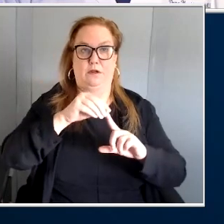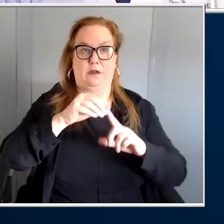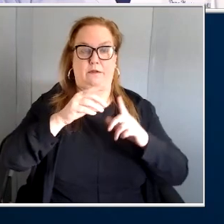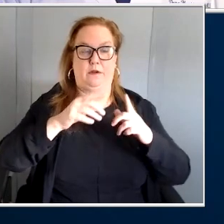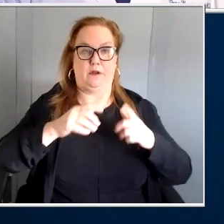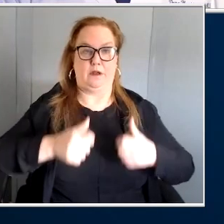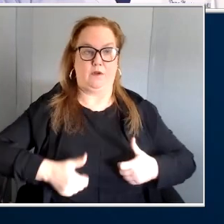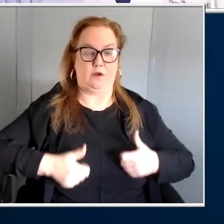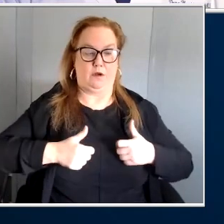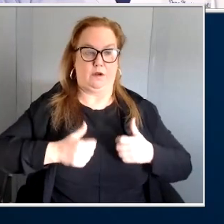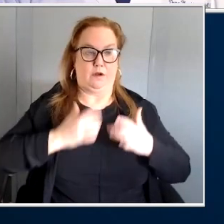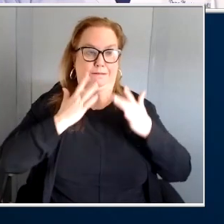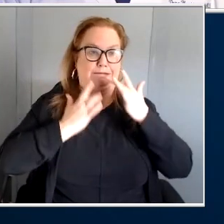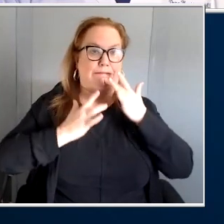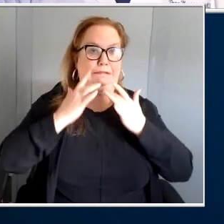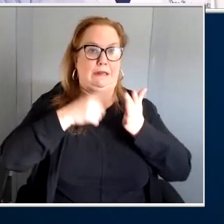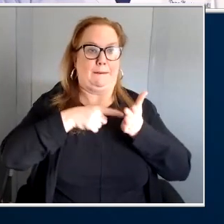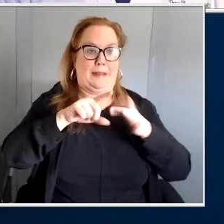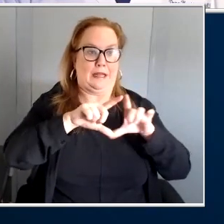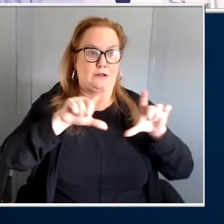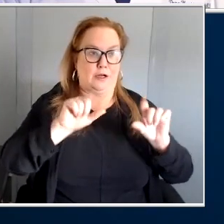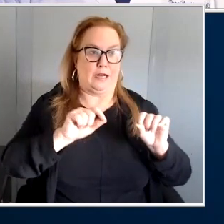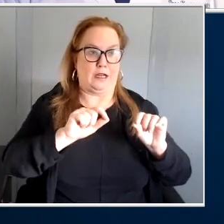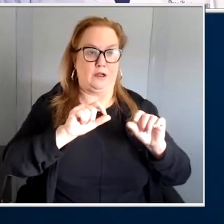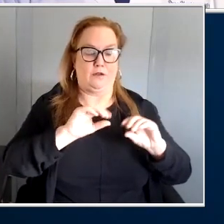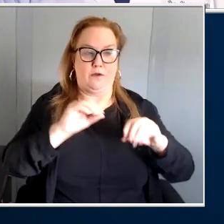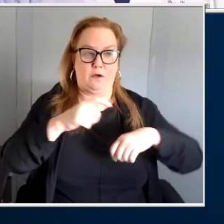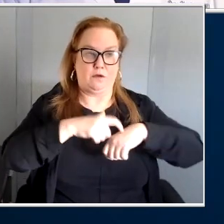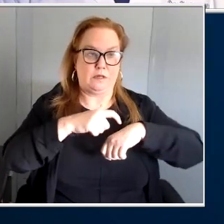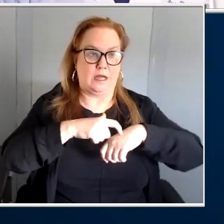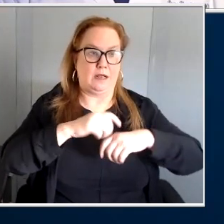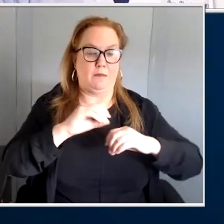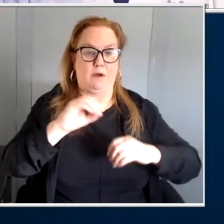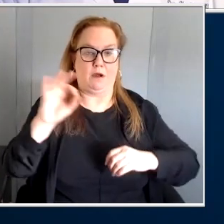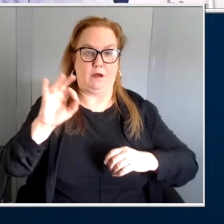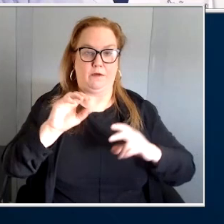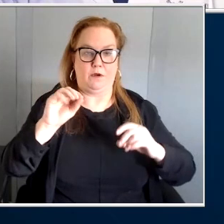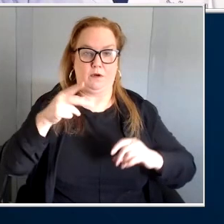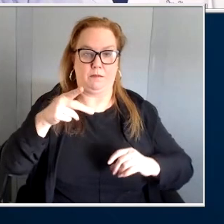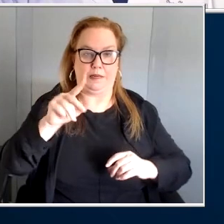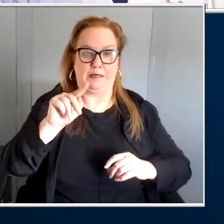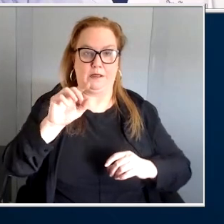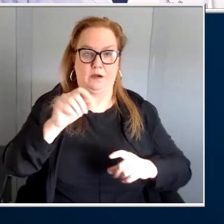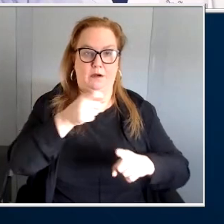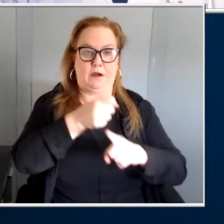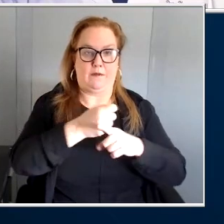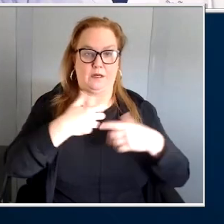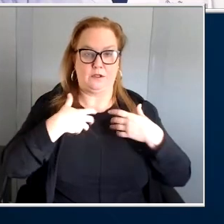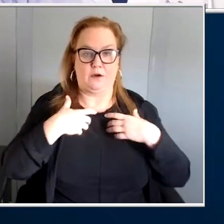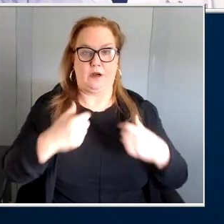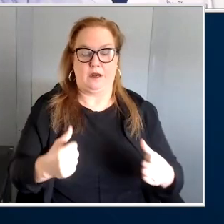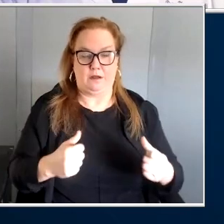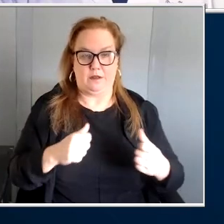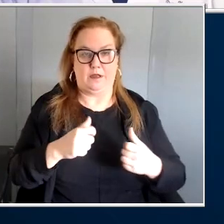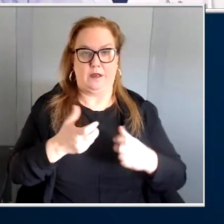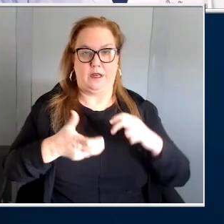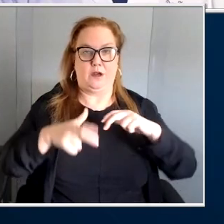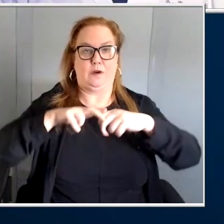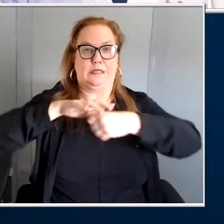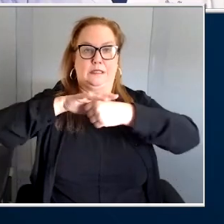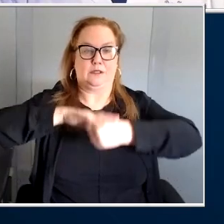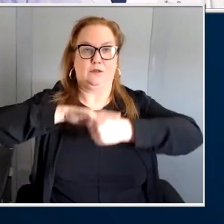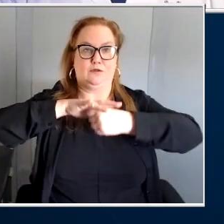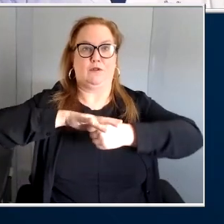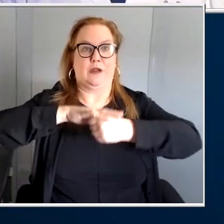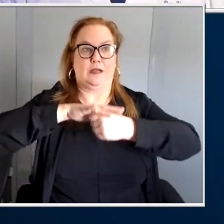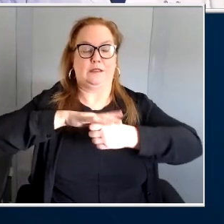to paycheck and then you can't work, you don't have time off, there's no PTO, that just affects your health that much more. It increases stress, and it increases, you know, what